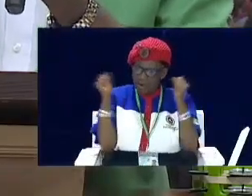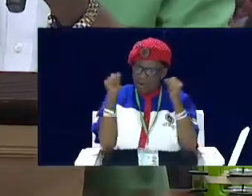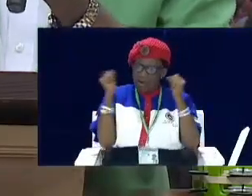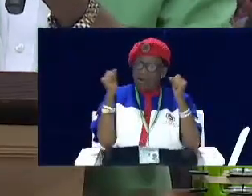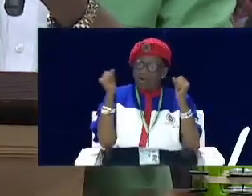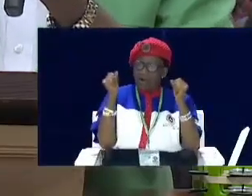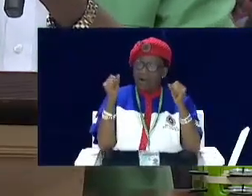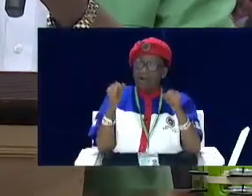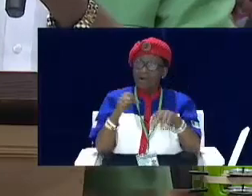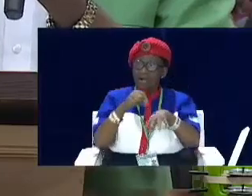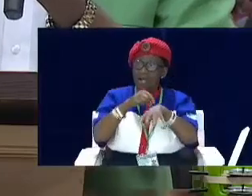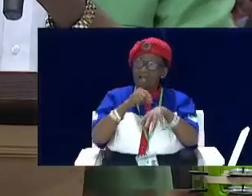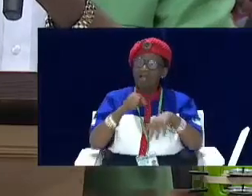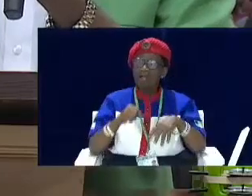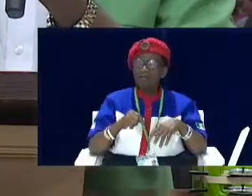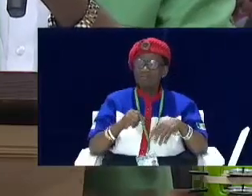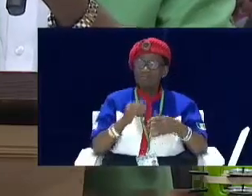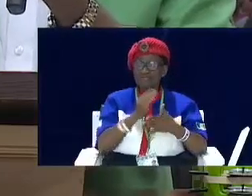Some of you will